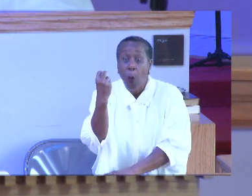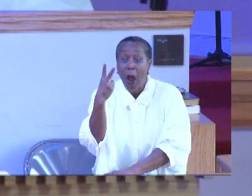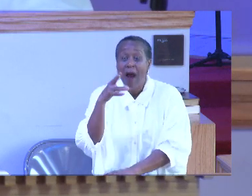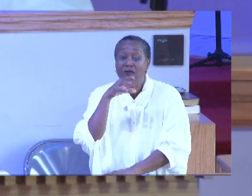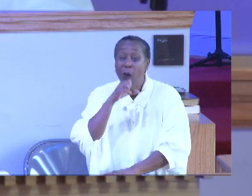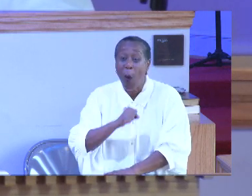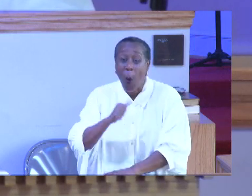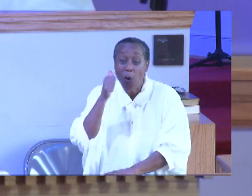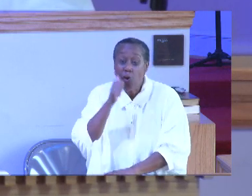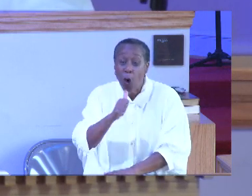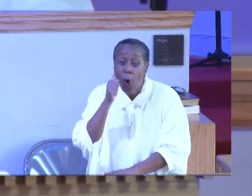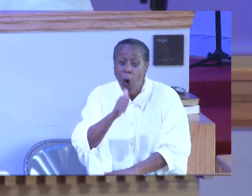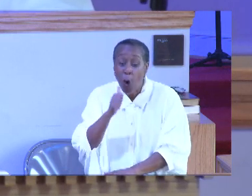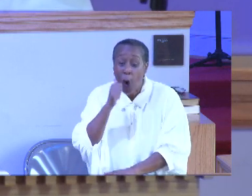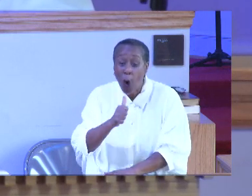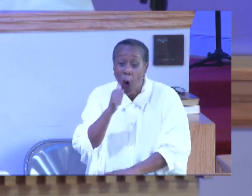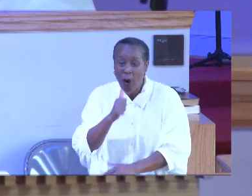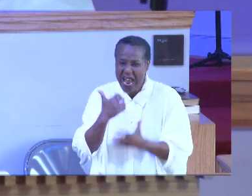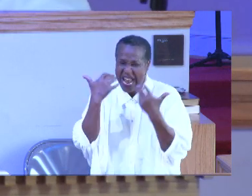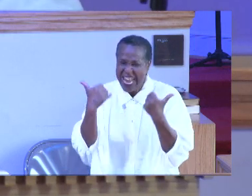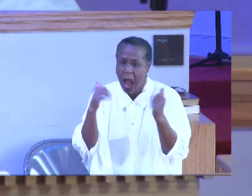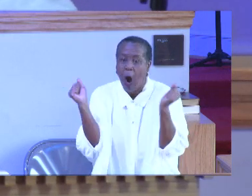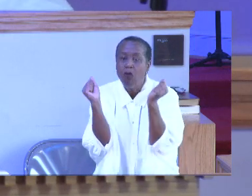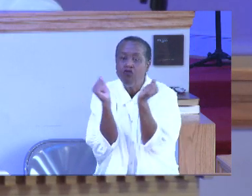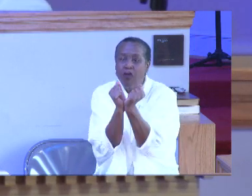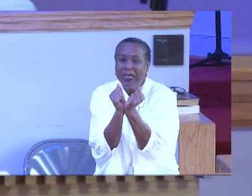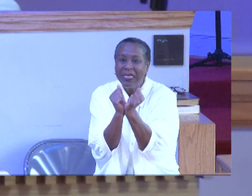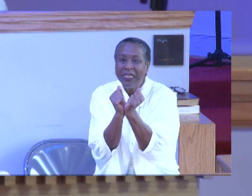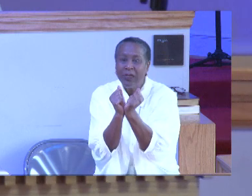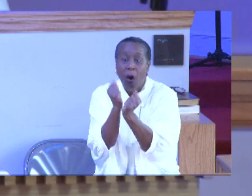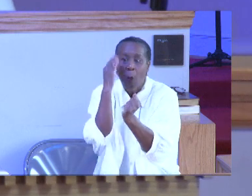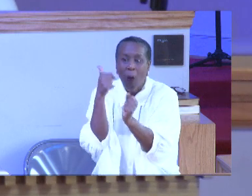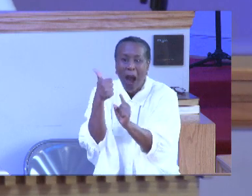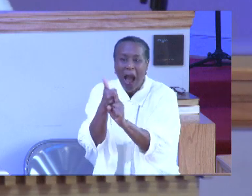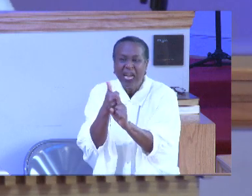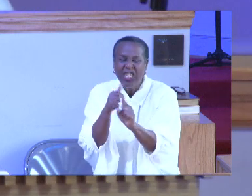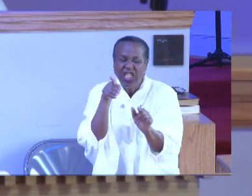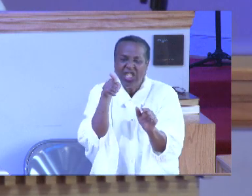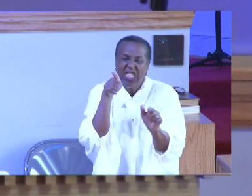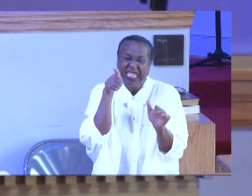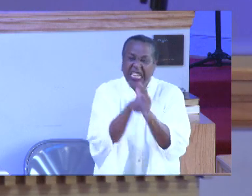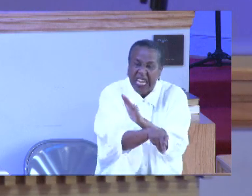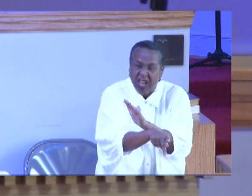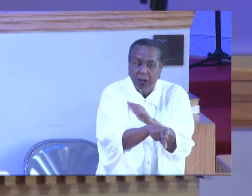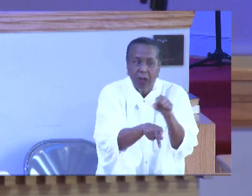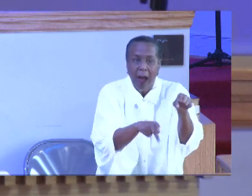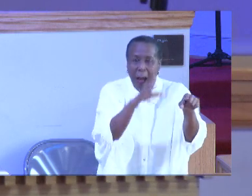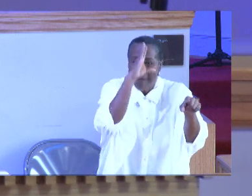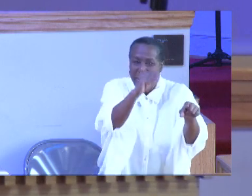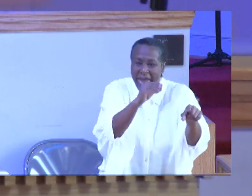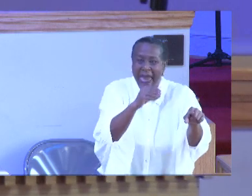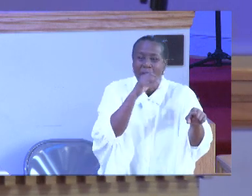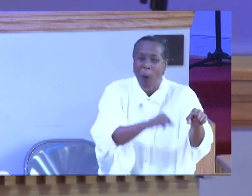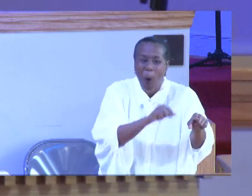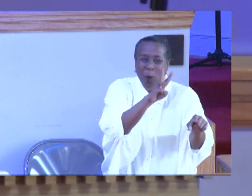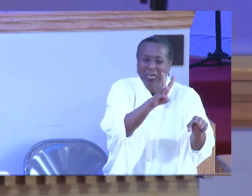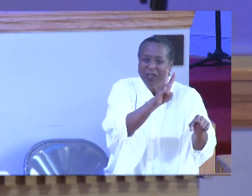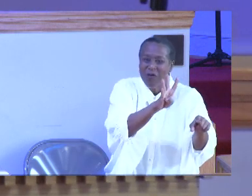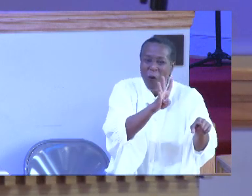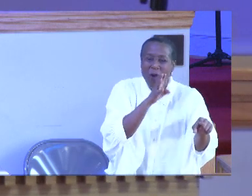girl is now arrested for murdering a 64-year-old man,